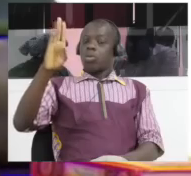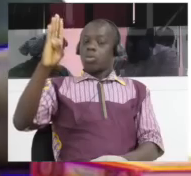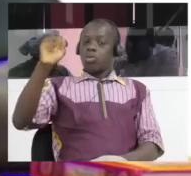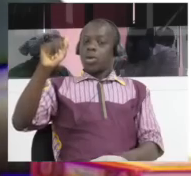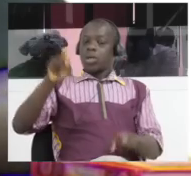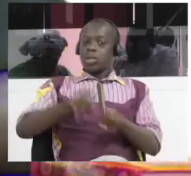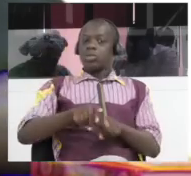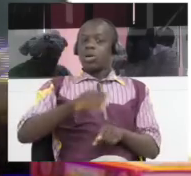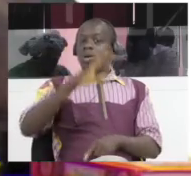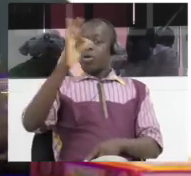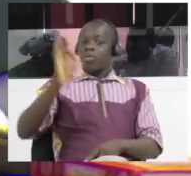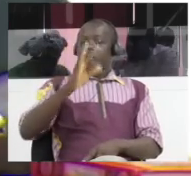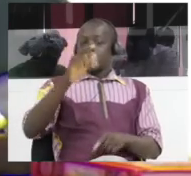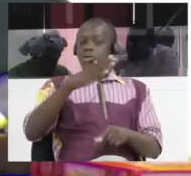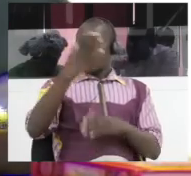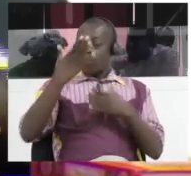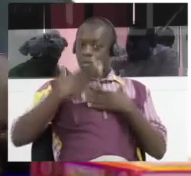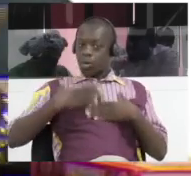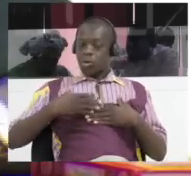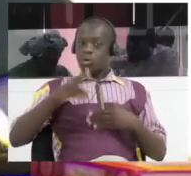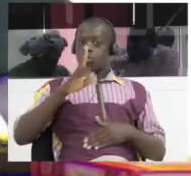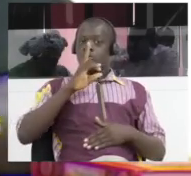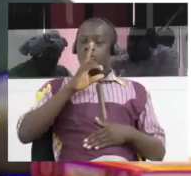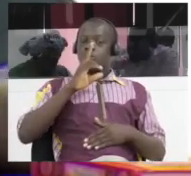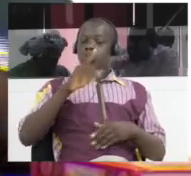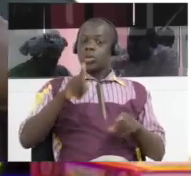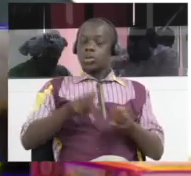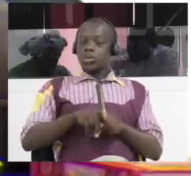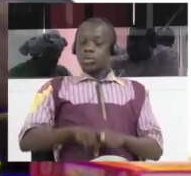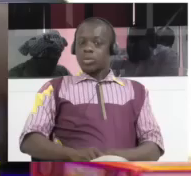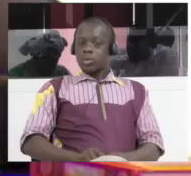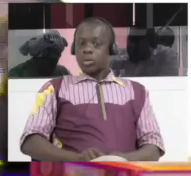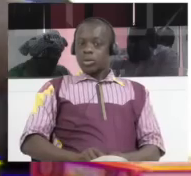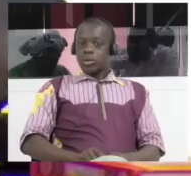a very, what I would call, pliant officer, somebody